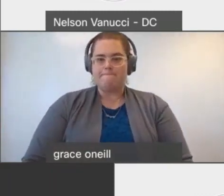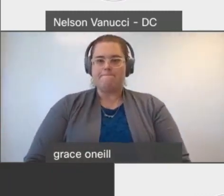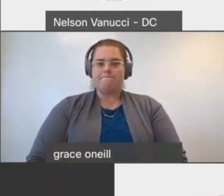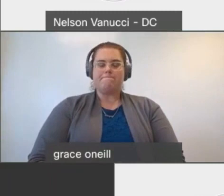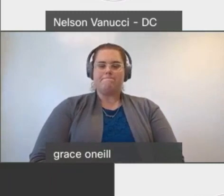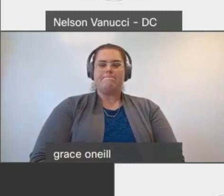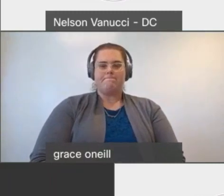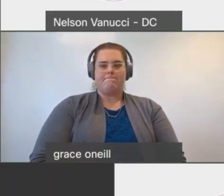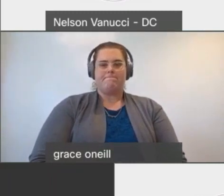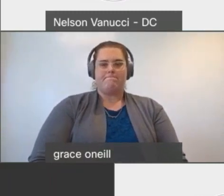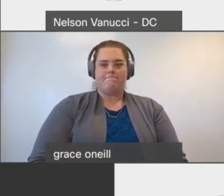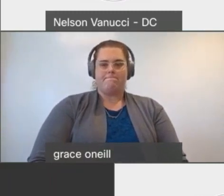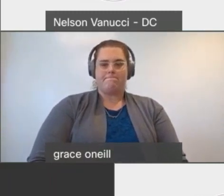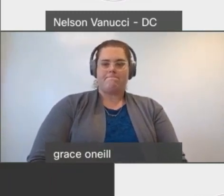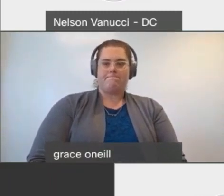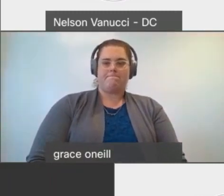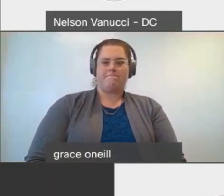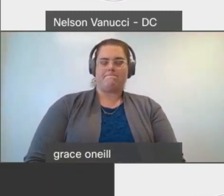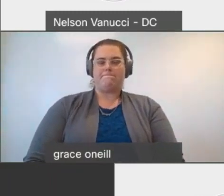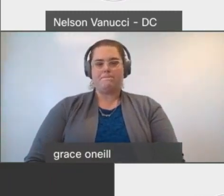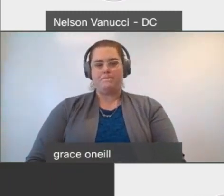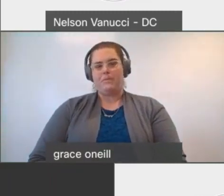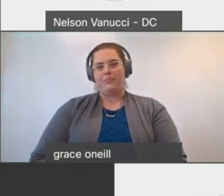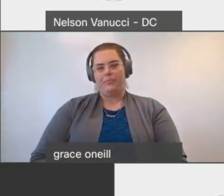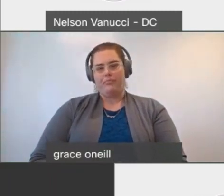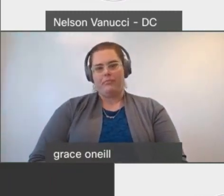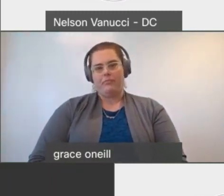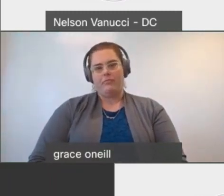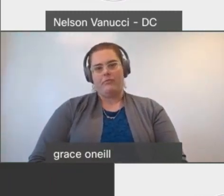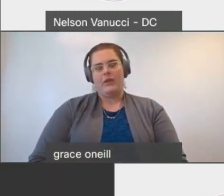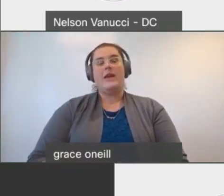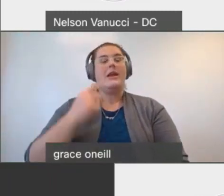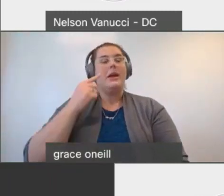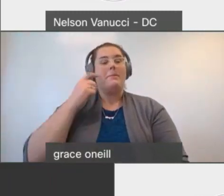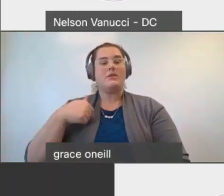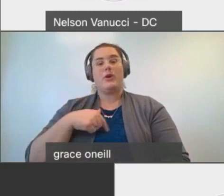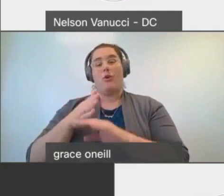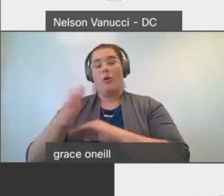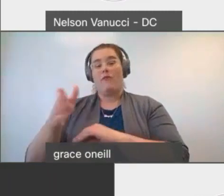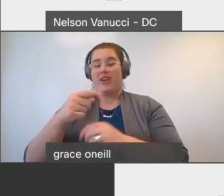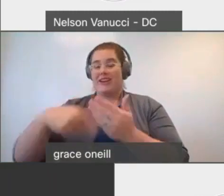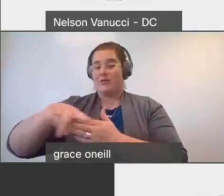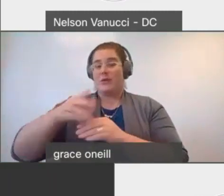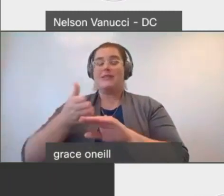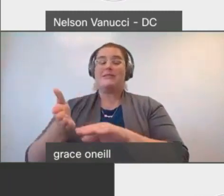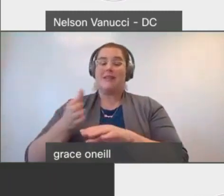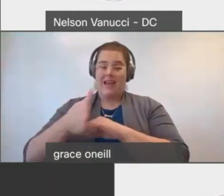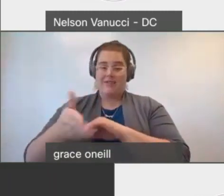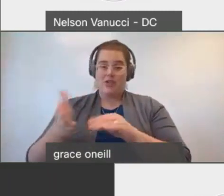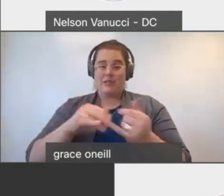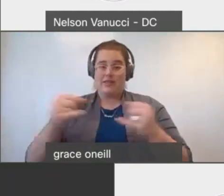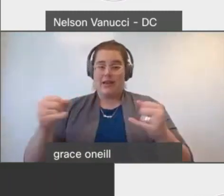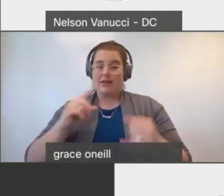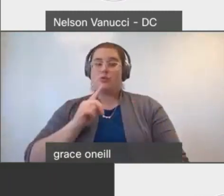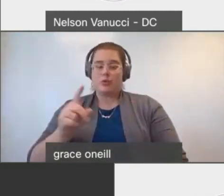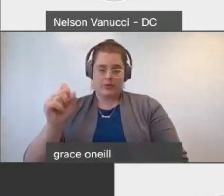And I'll just, since we are over, next week is after the deadline, which is true.